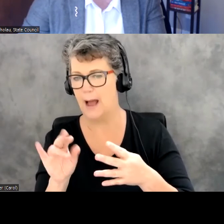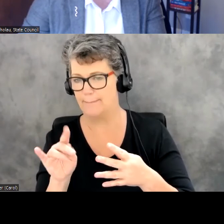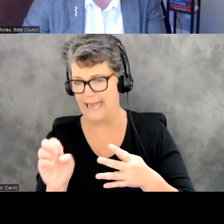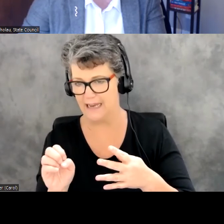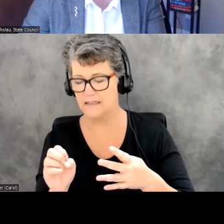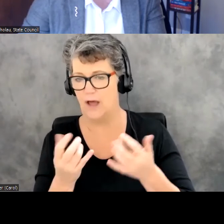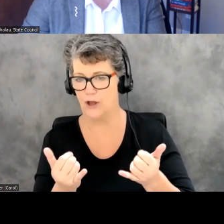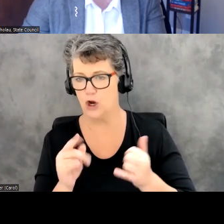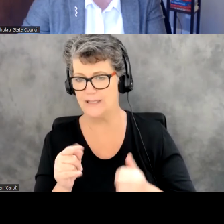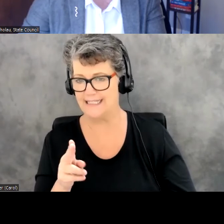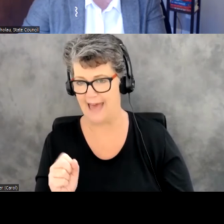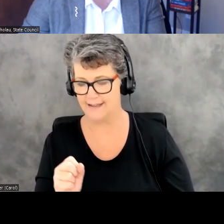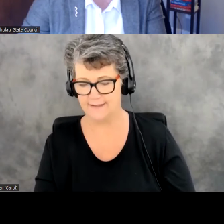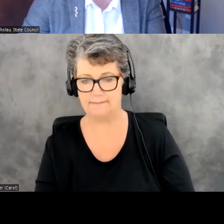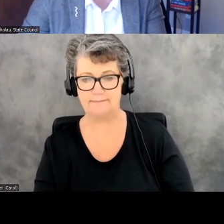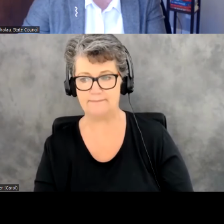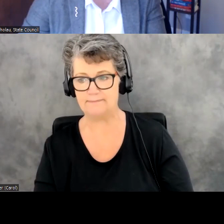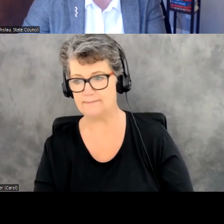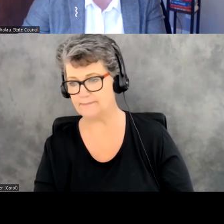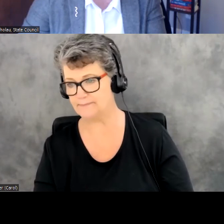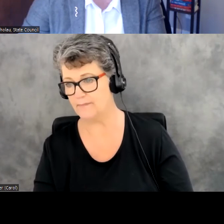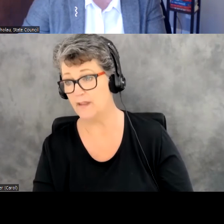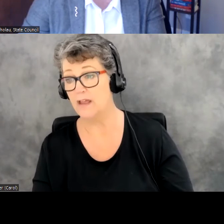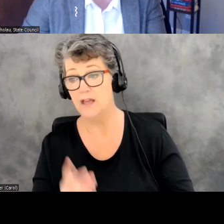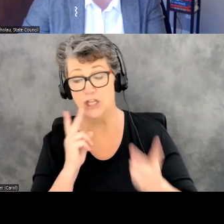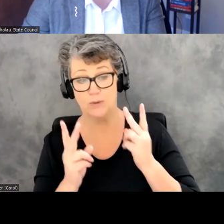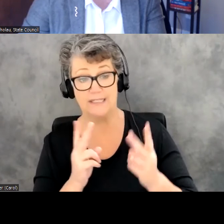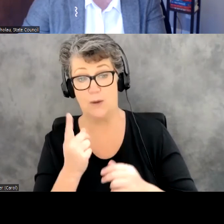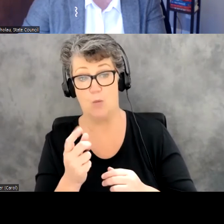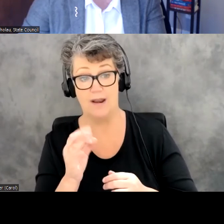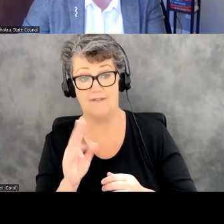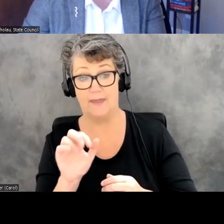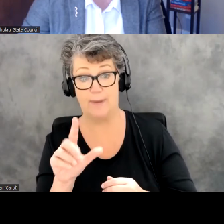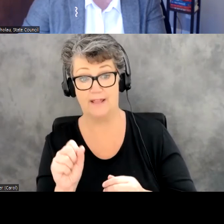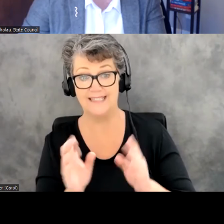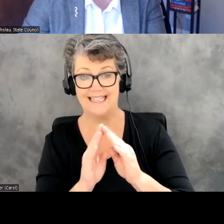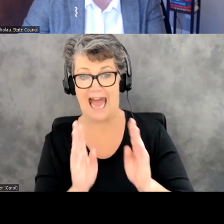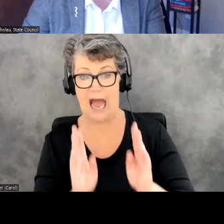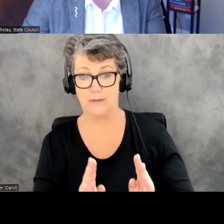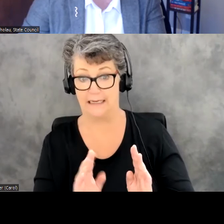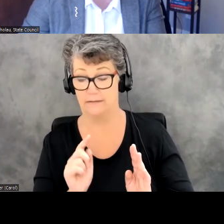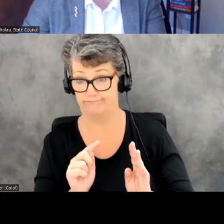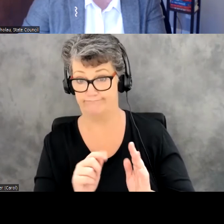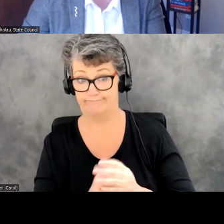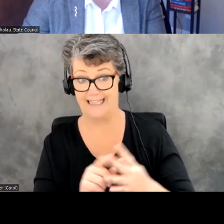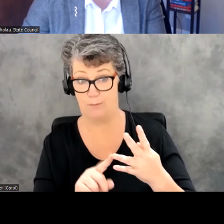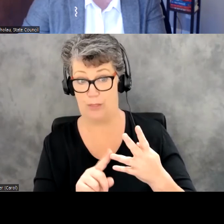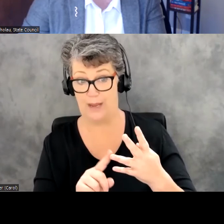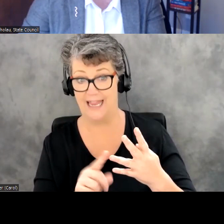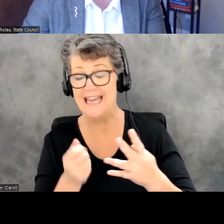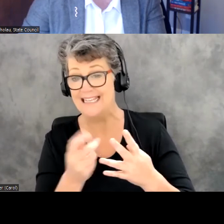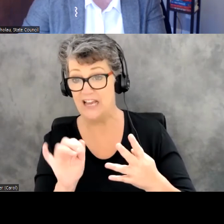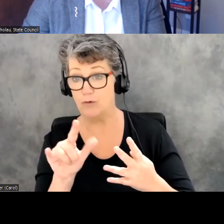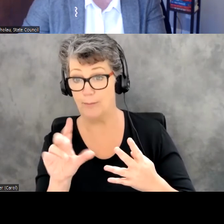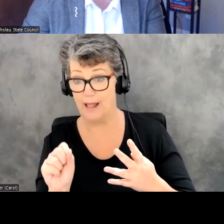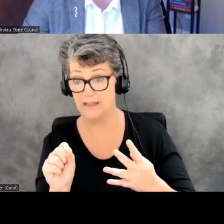the current status of that bill. You'll see that one of the bills is a housing item, and several of the bills speak to